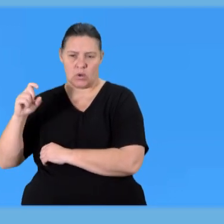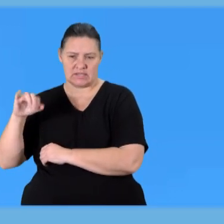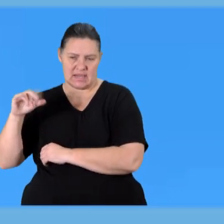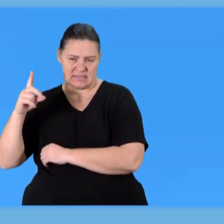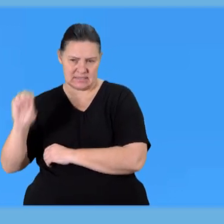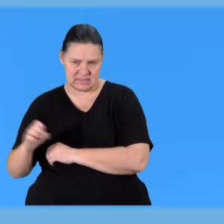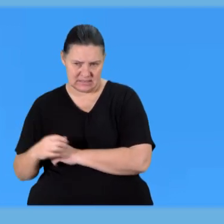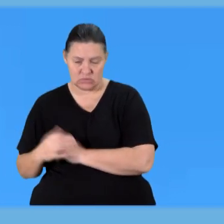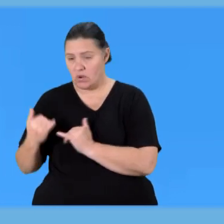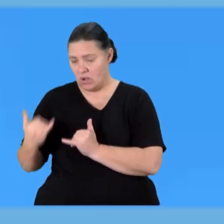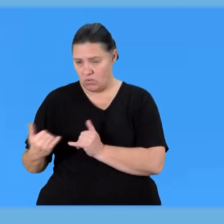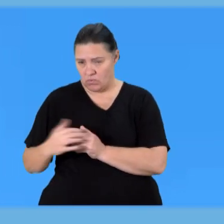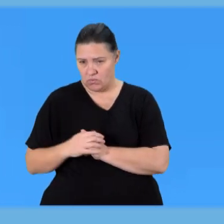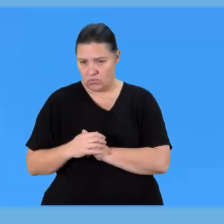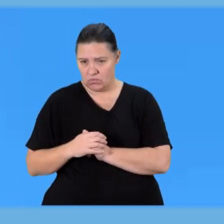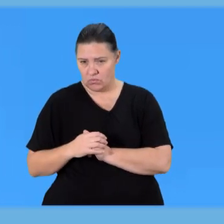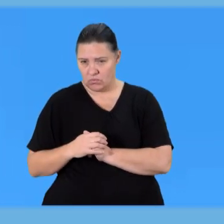oxide. So now,